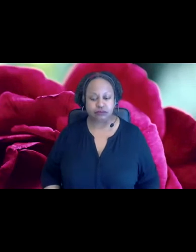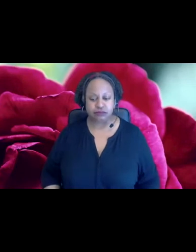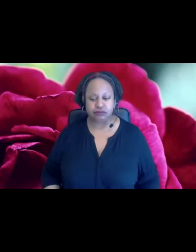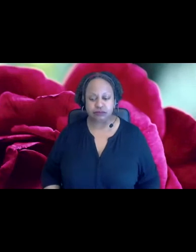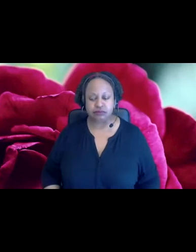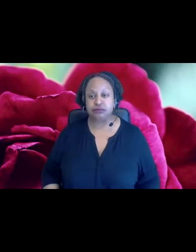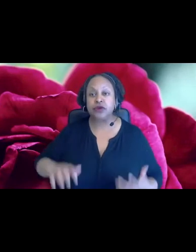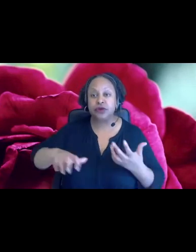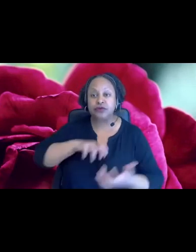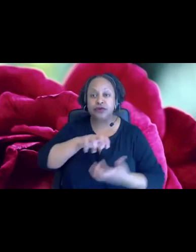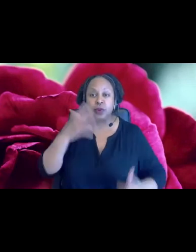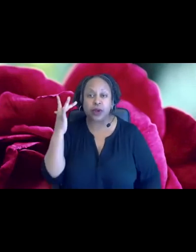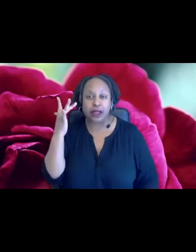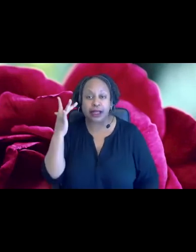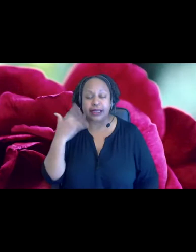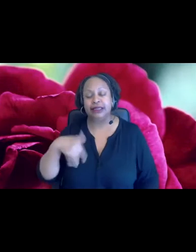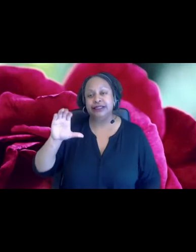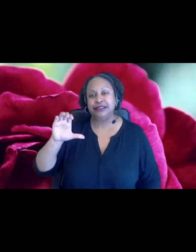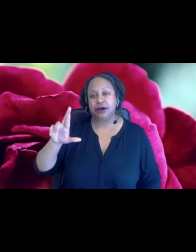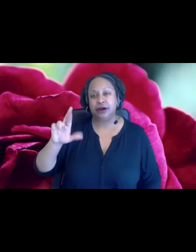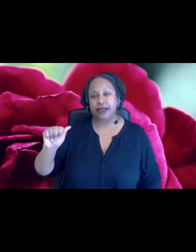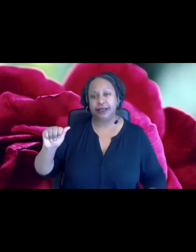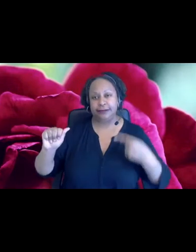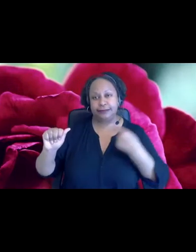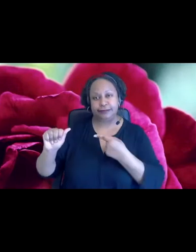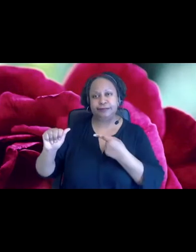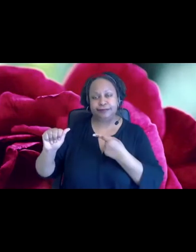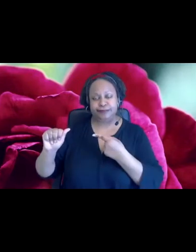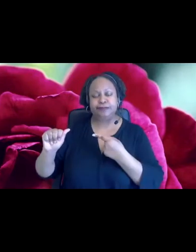due to the way CRA has been